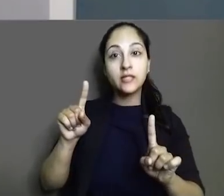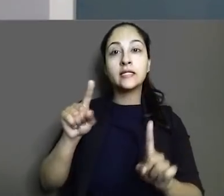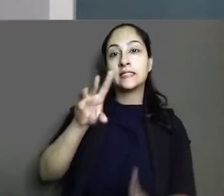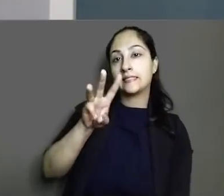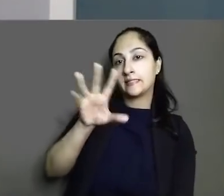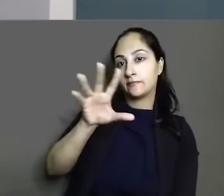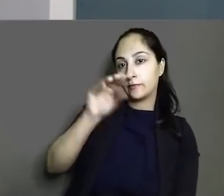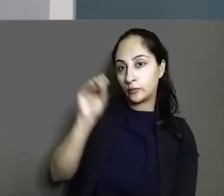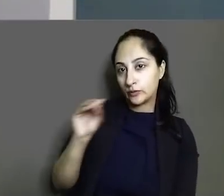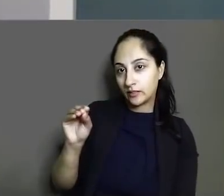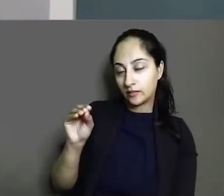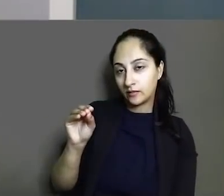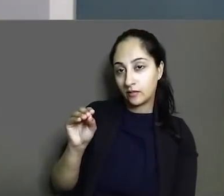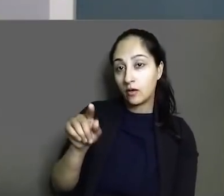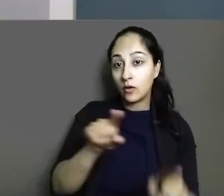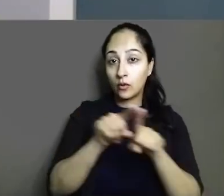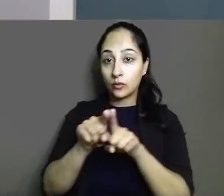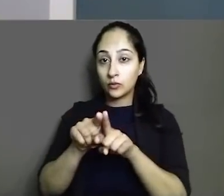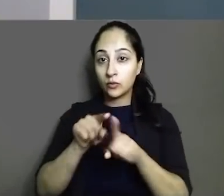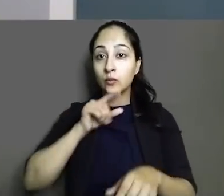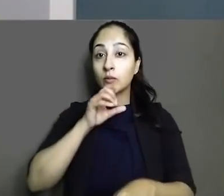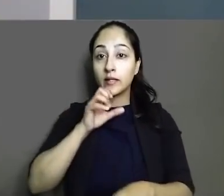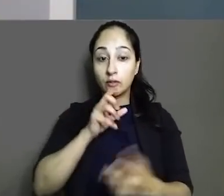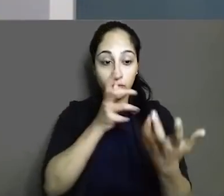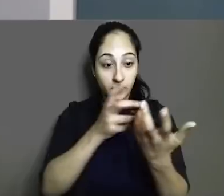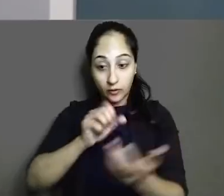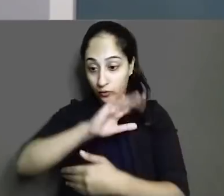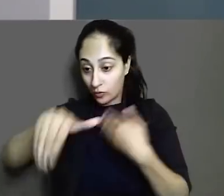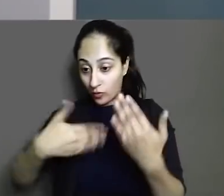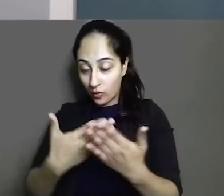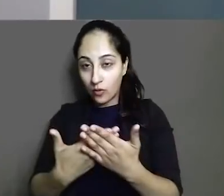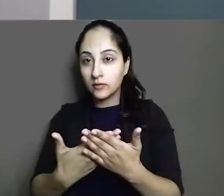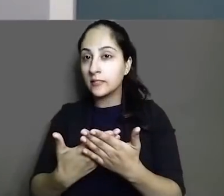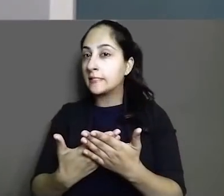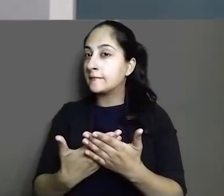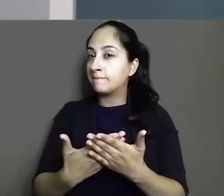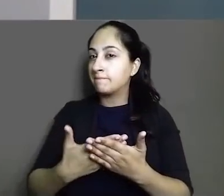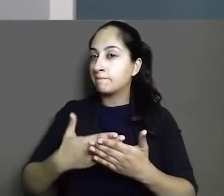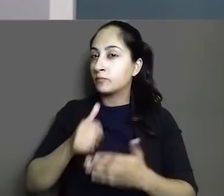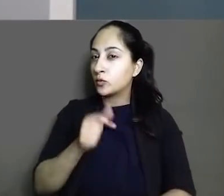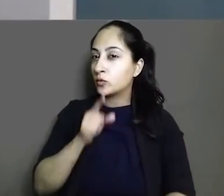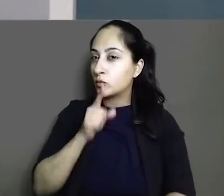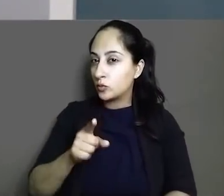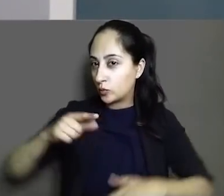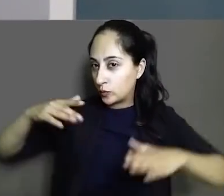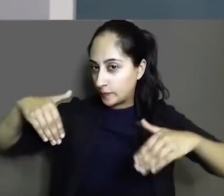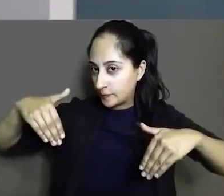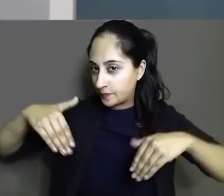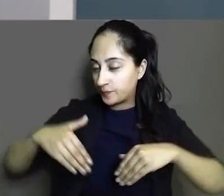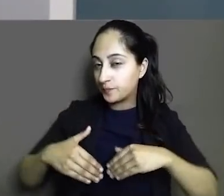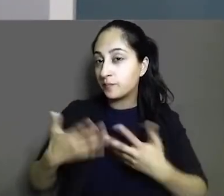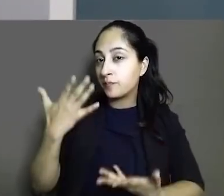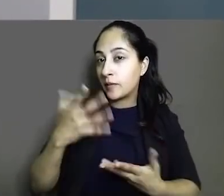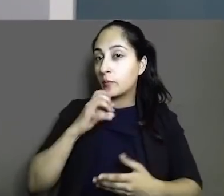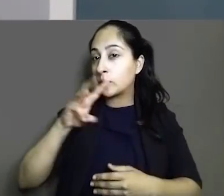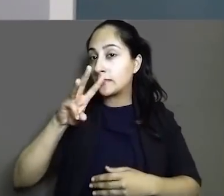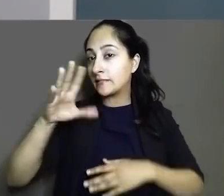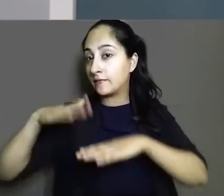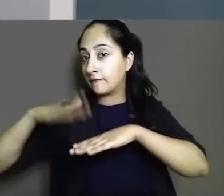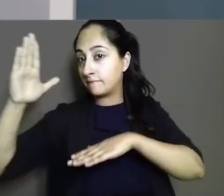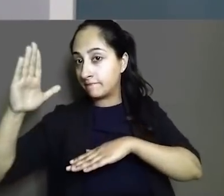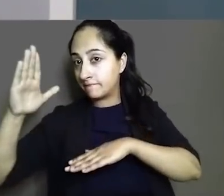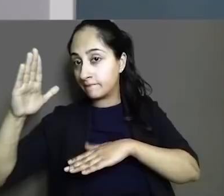So 62% isn't that bad. And then the last category of vaccines is the protein subunit